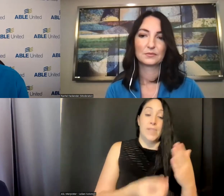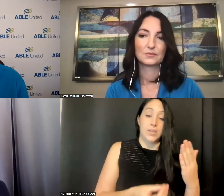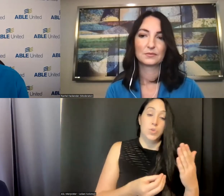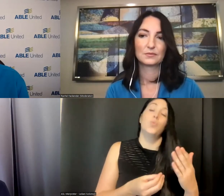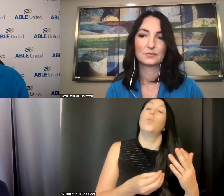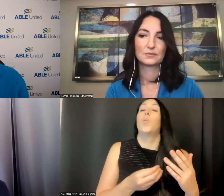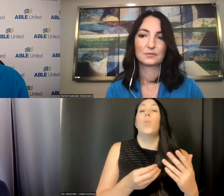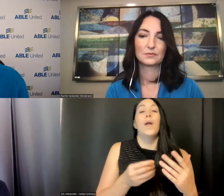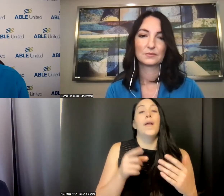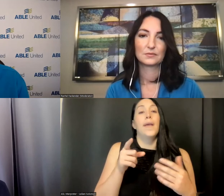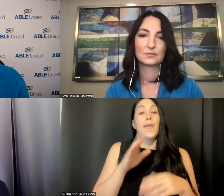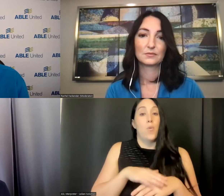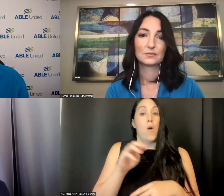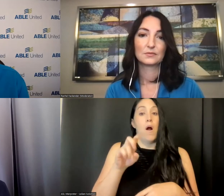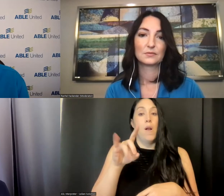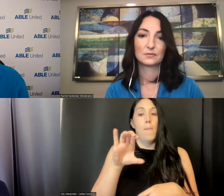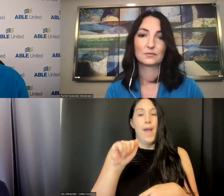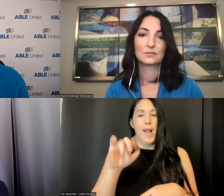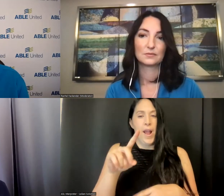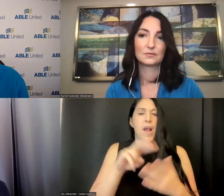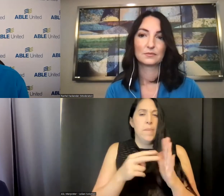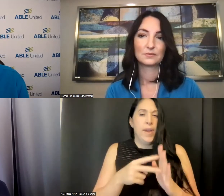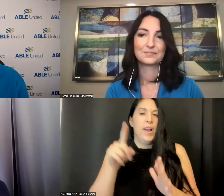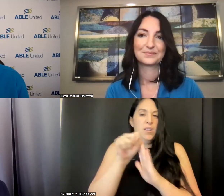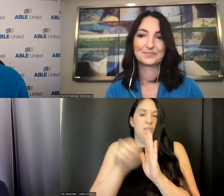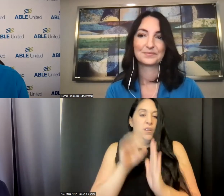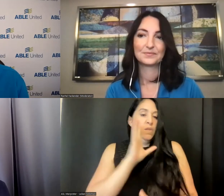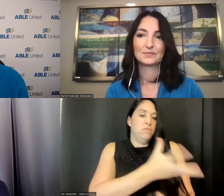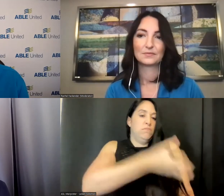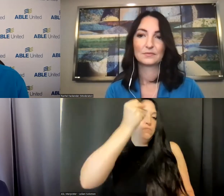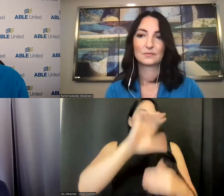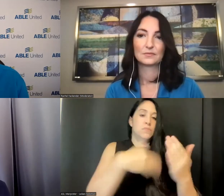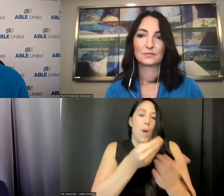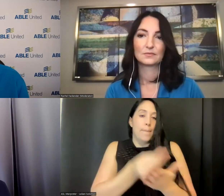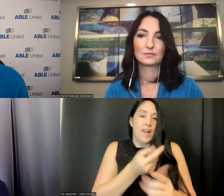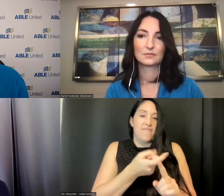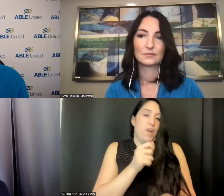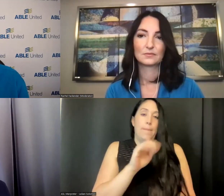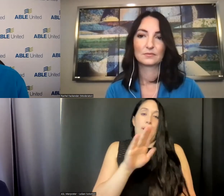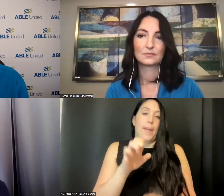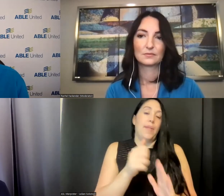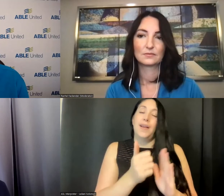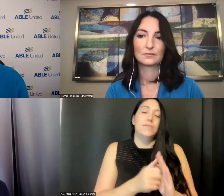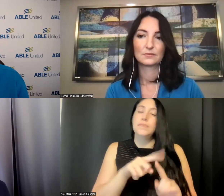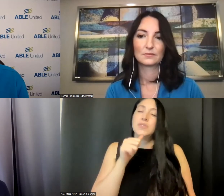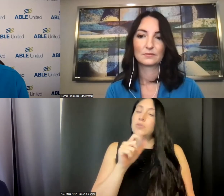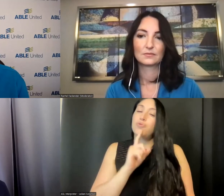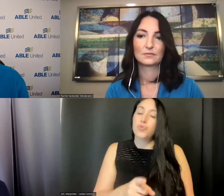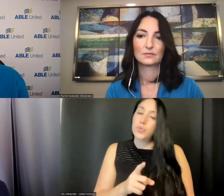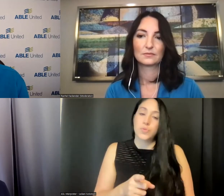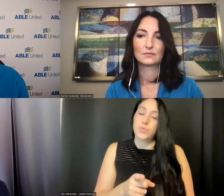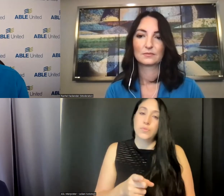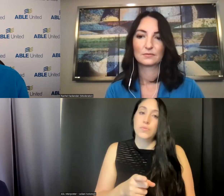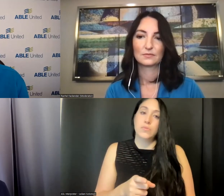ABLE account. And that's not true. Usually funds are first distributed for outstanding qualified disability expenses.